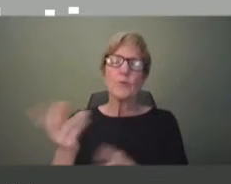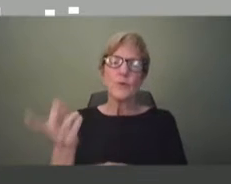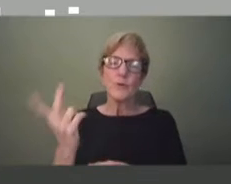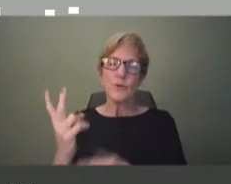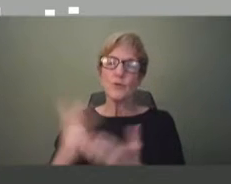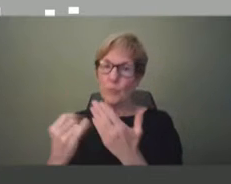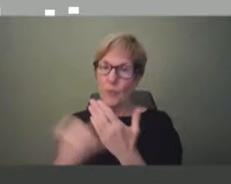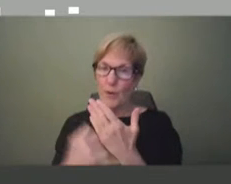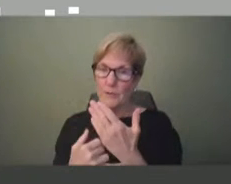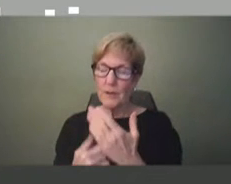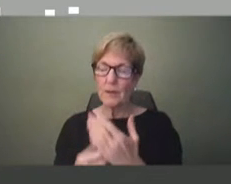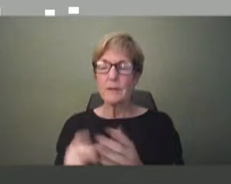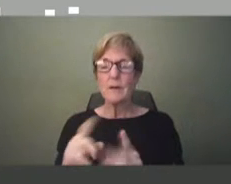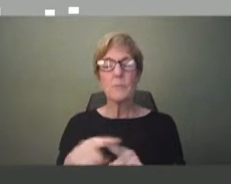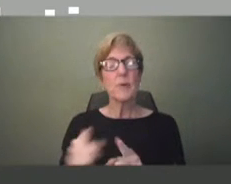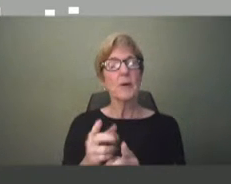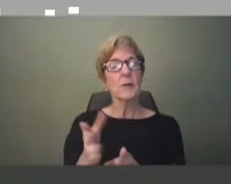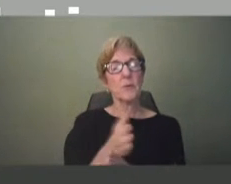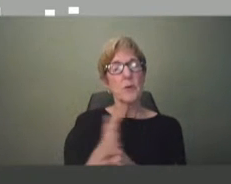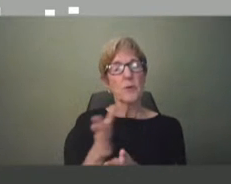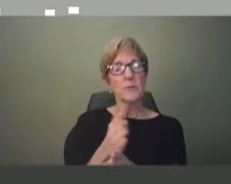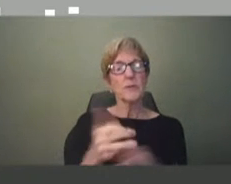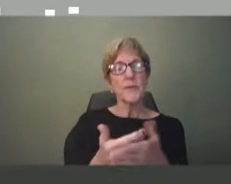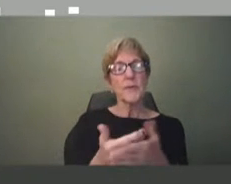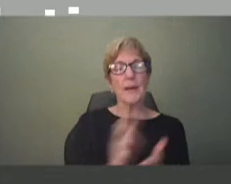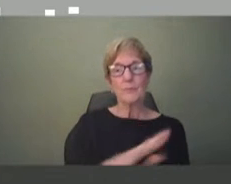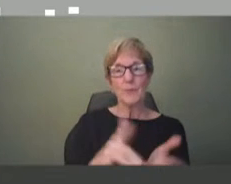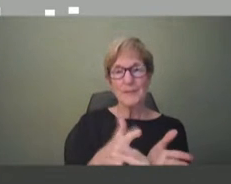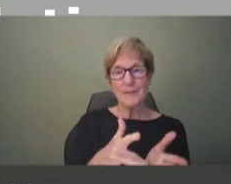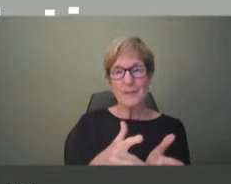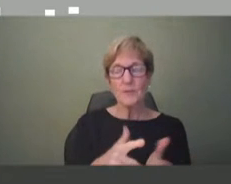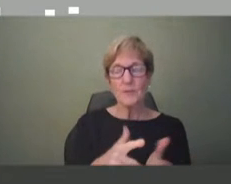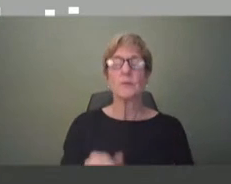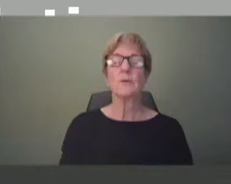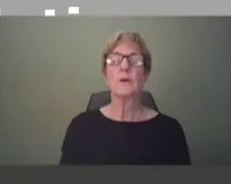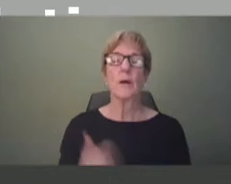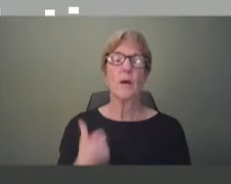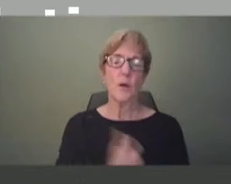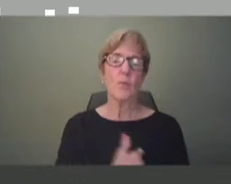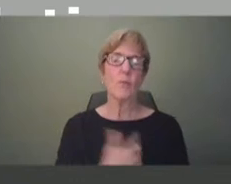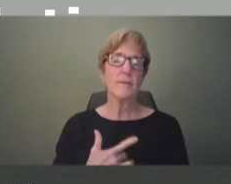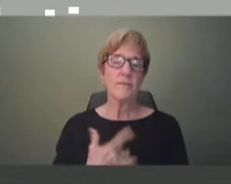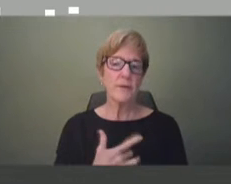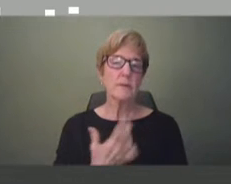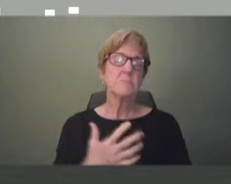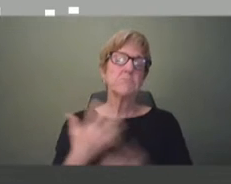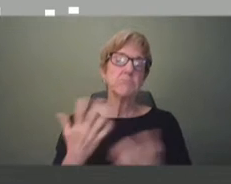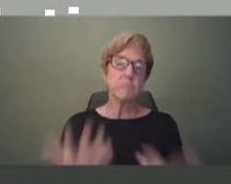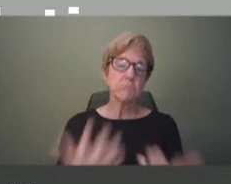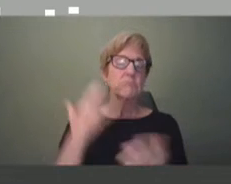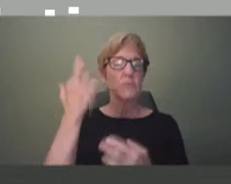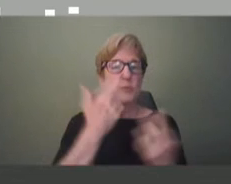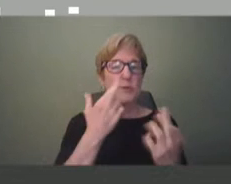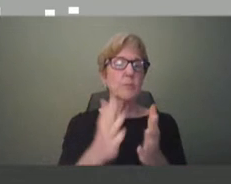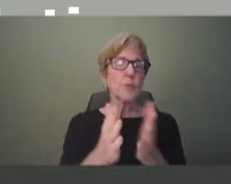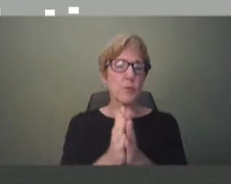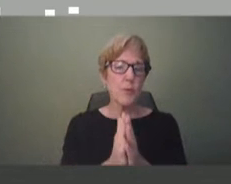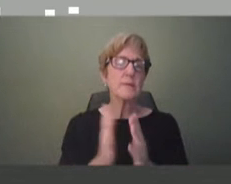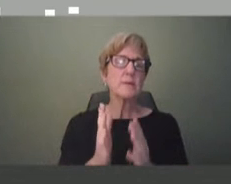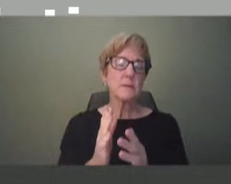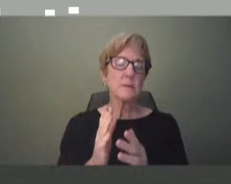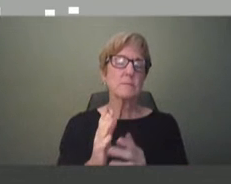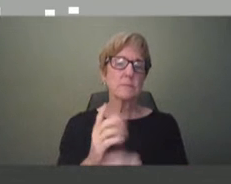however given that proximity next to the neighborhood center and that neighborhood 2 adjacent uh we did feel it was a reasonable request for Sub in fill in this